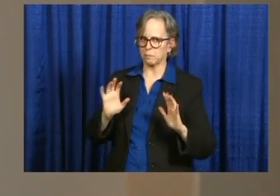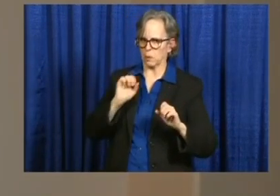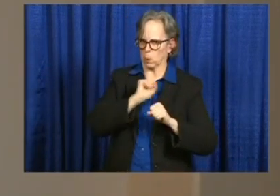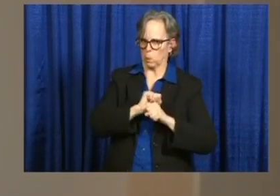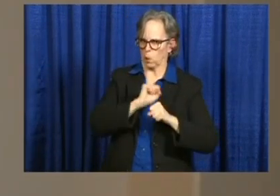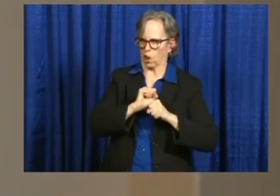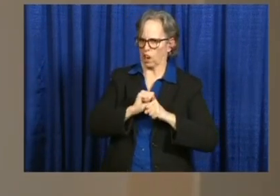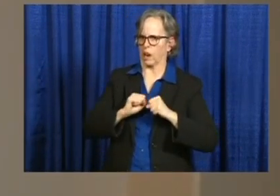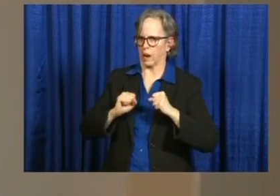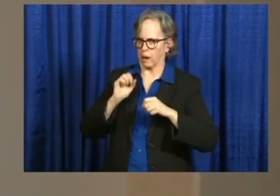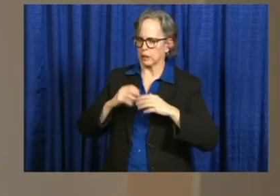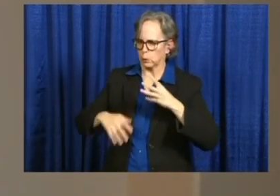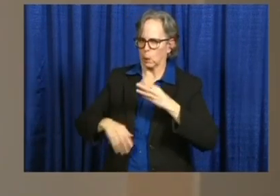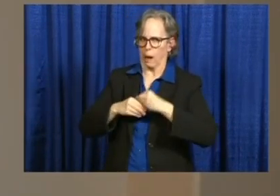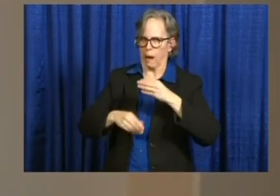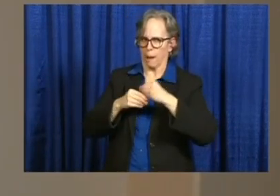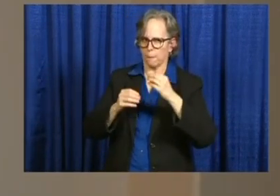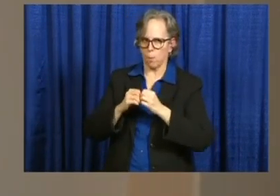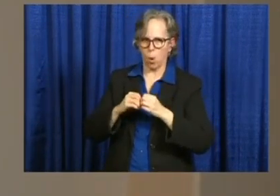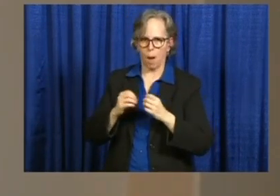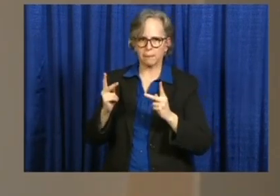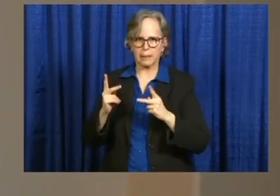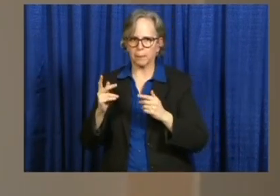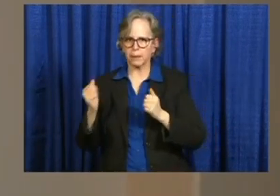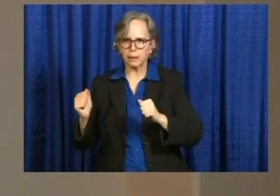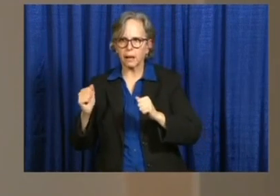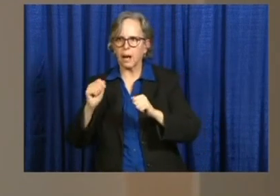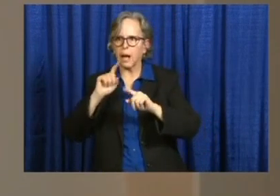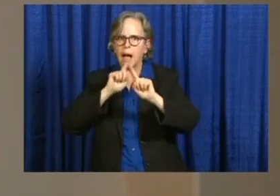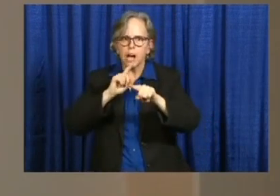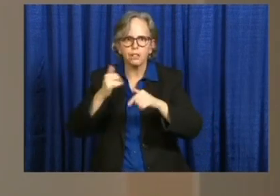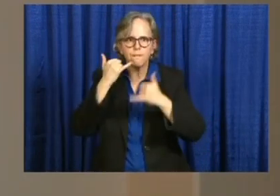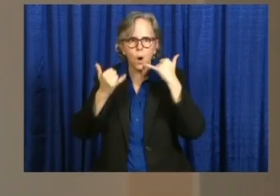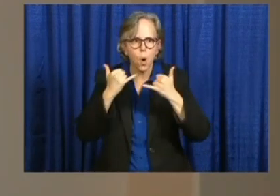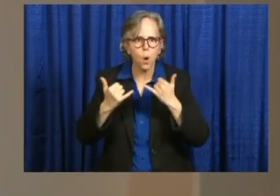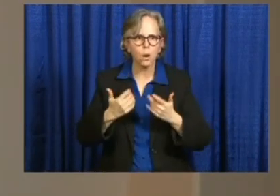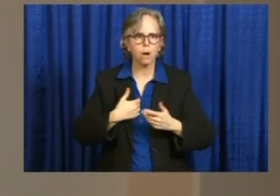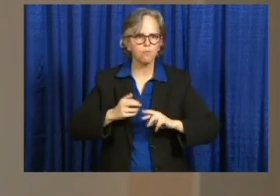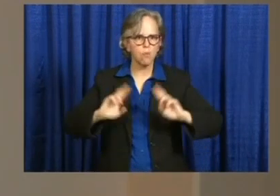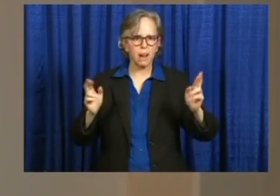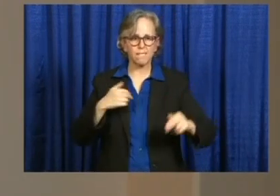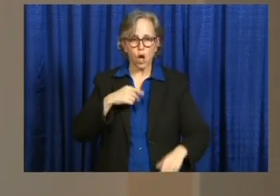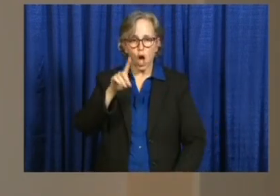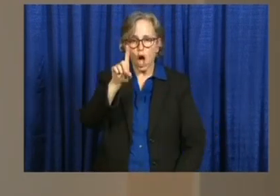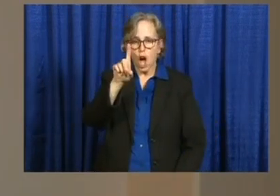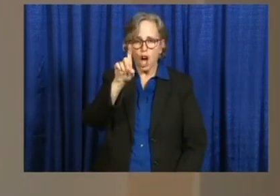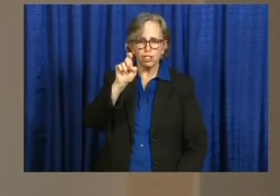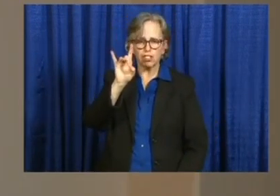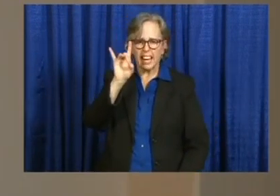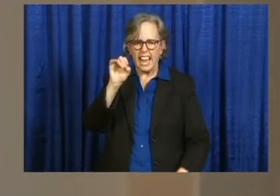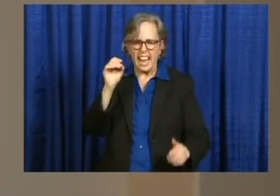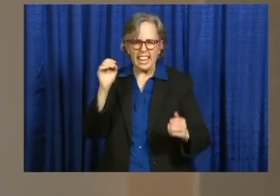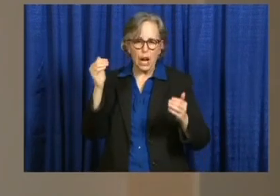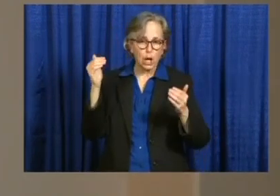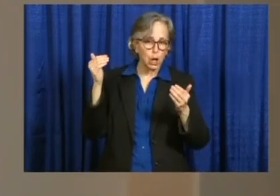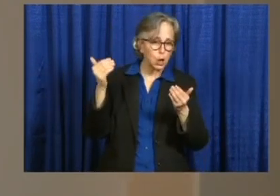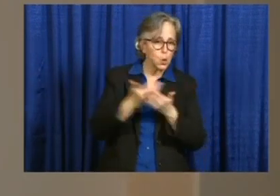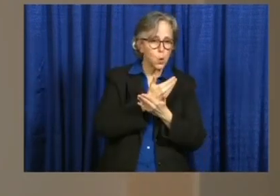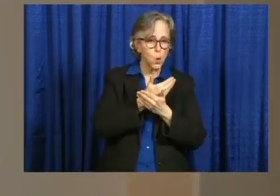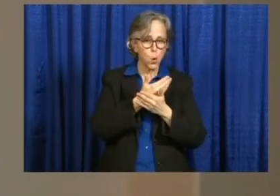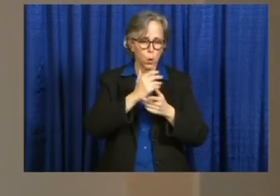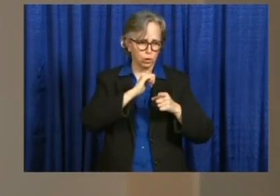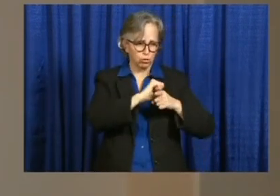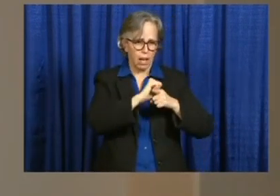take more phone calls, that they're going to put 180 new people, training them up to put them in the call center. And